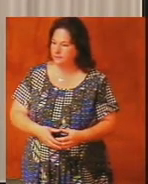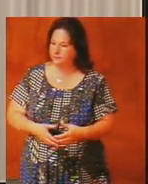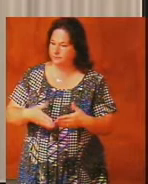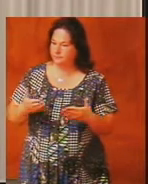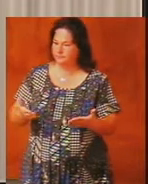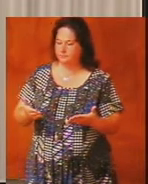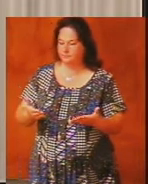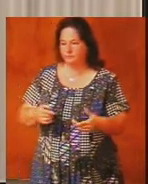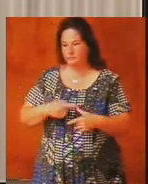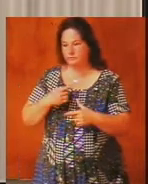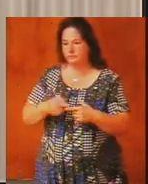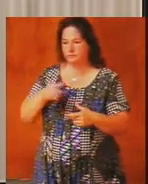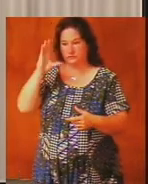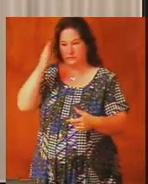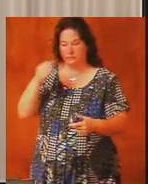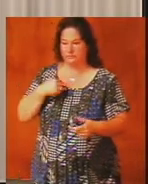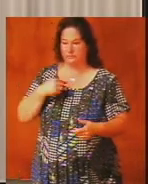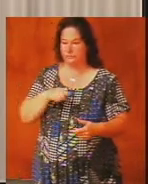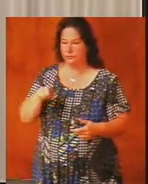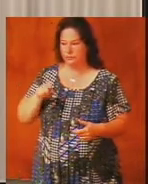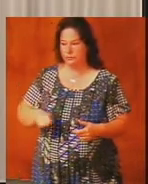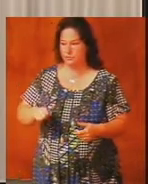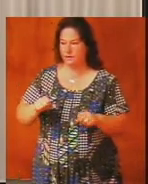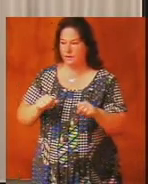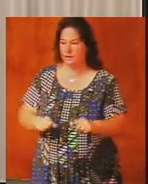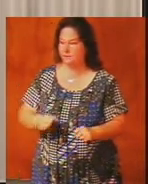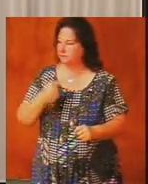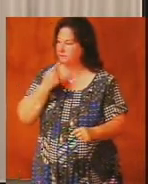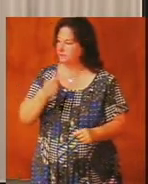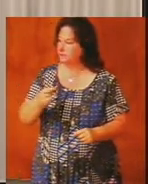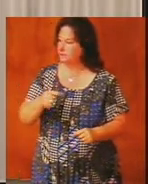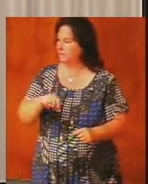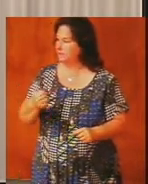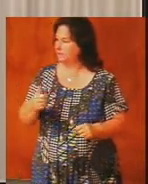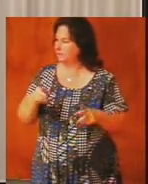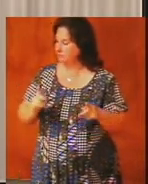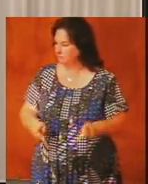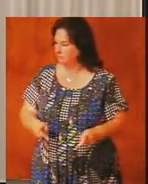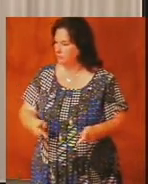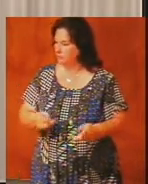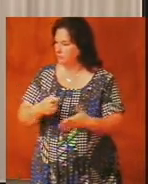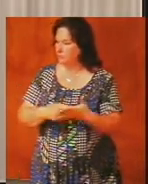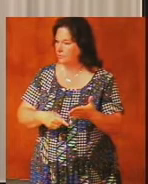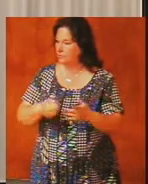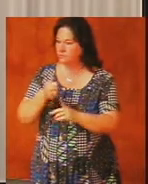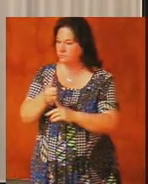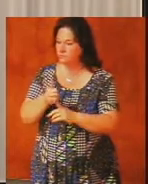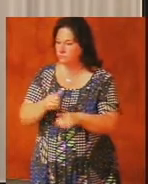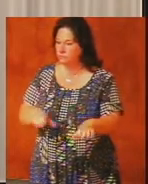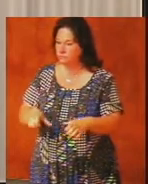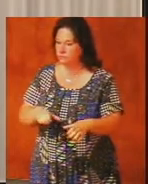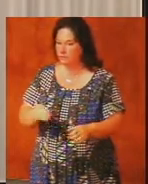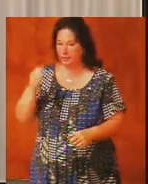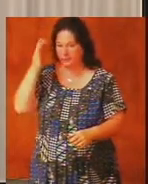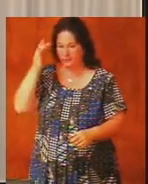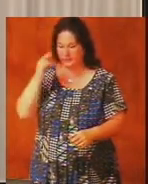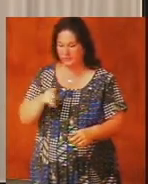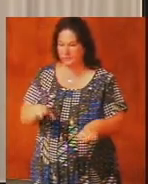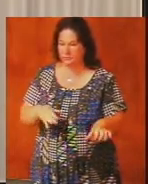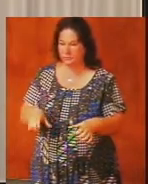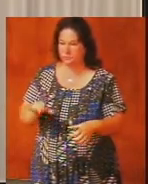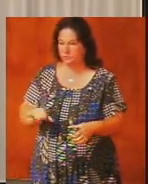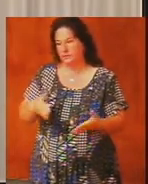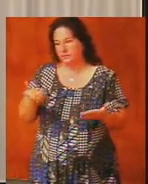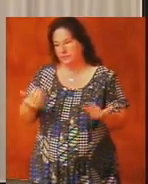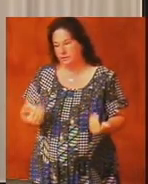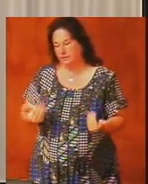Well, then it seems to me that you ought to be able to tell somebody else what you did and why you did that. Now, there's